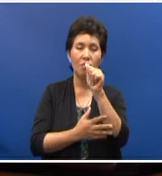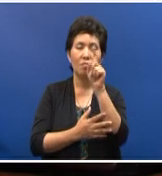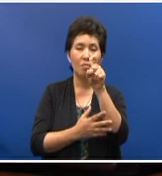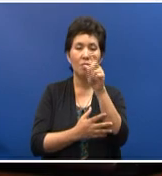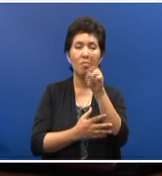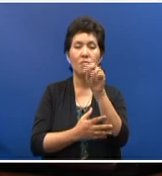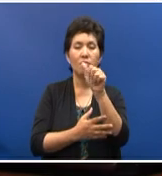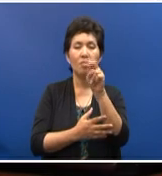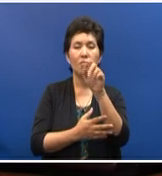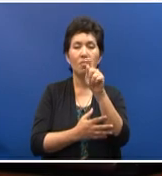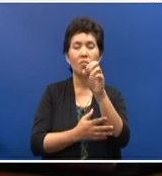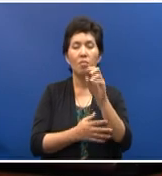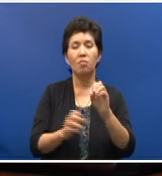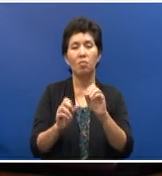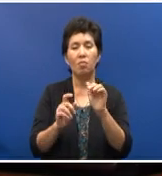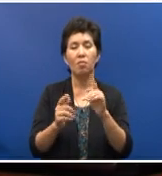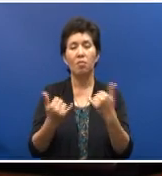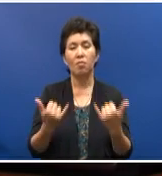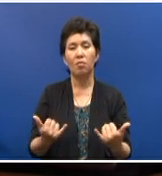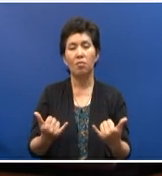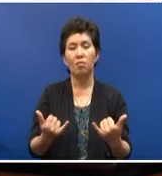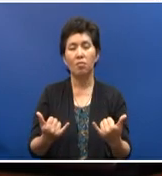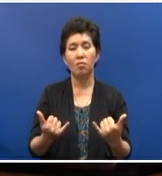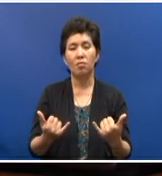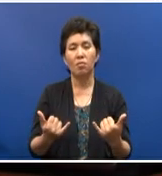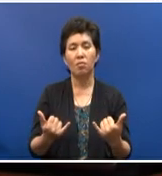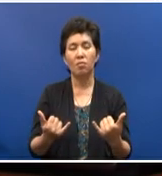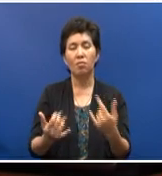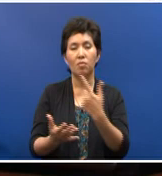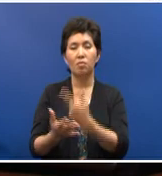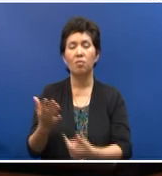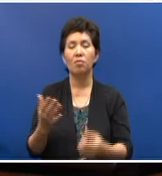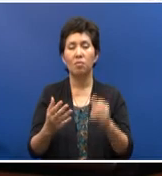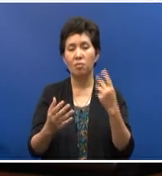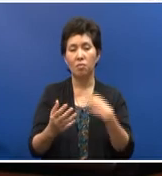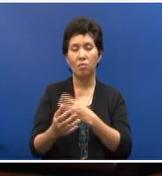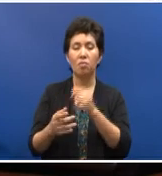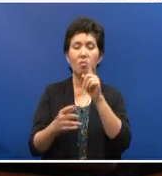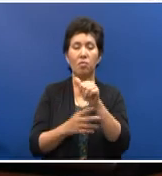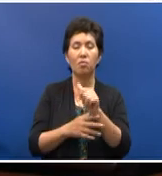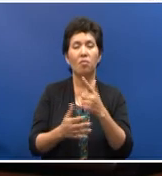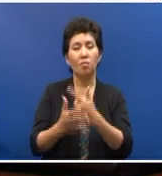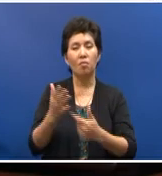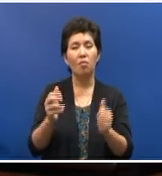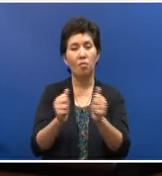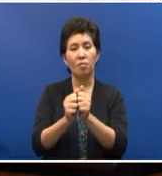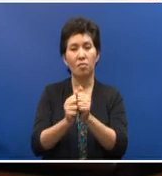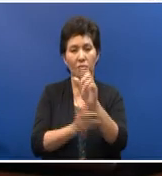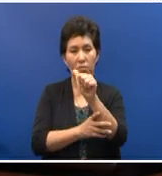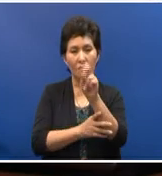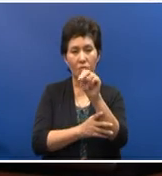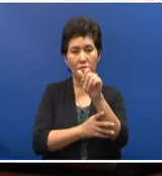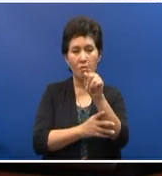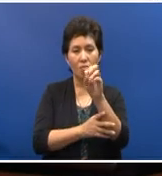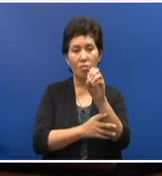anthropology. Okay, now let us see what can you do when you learn anthropology. Okay, so let us